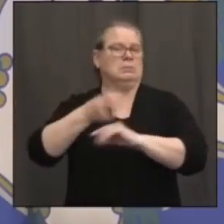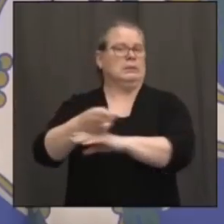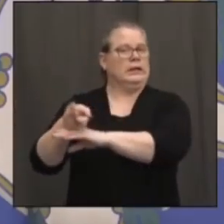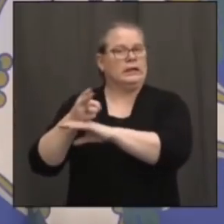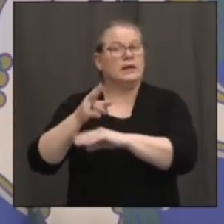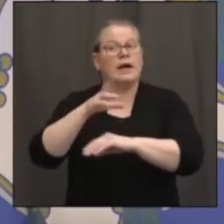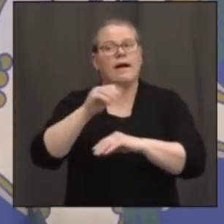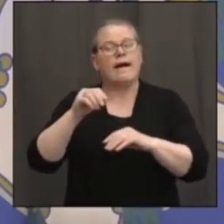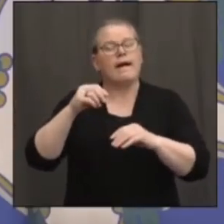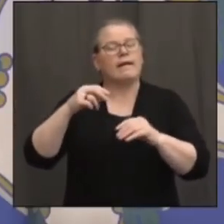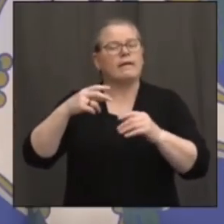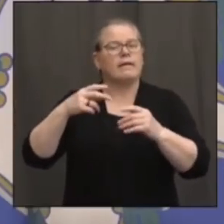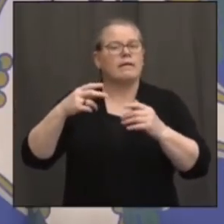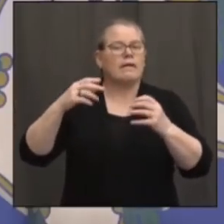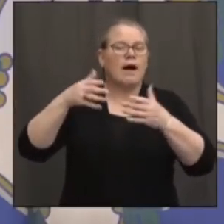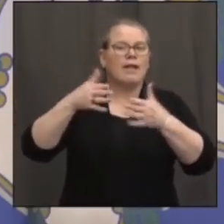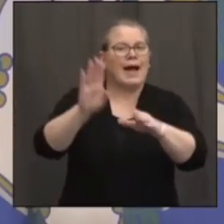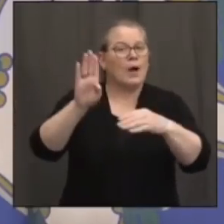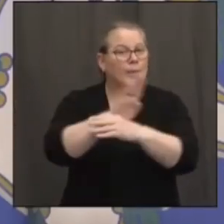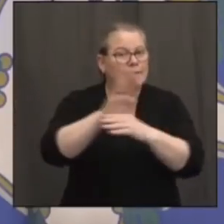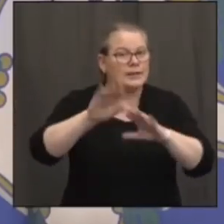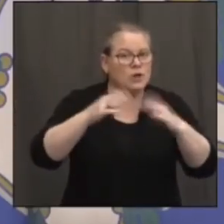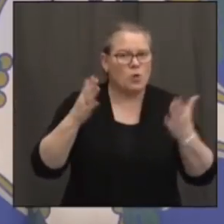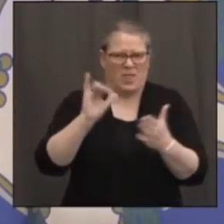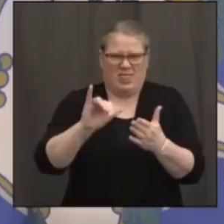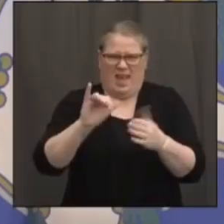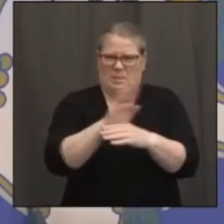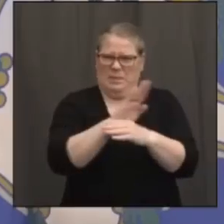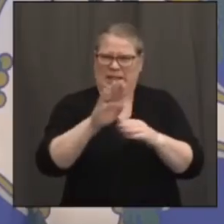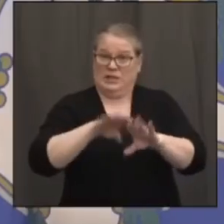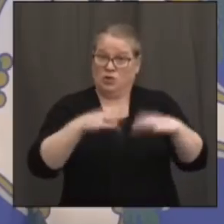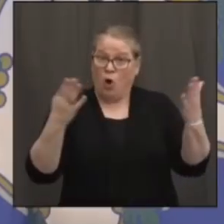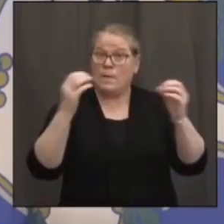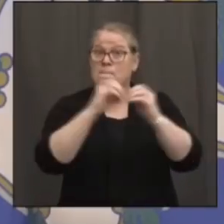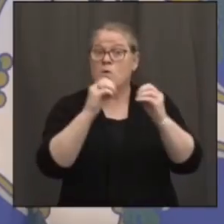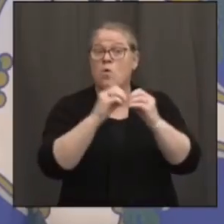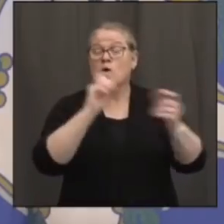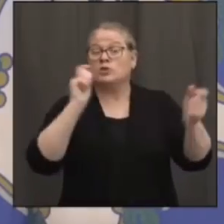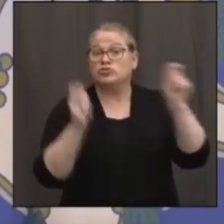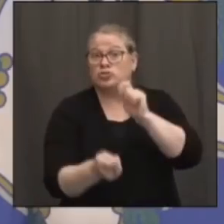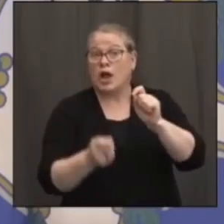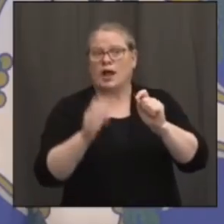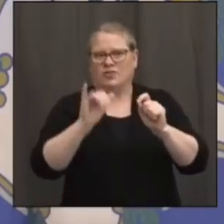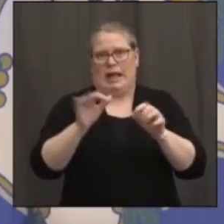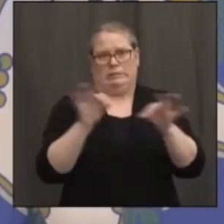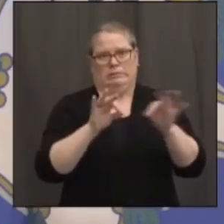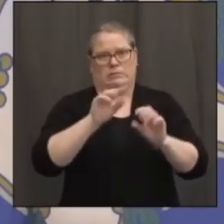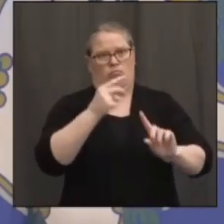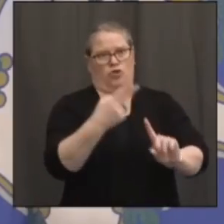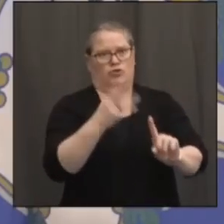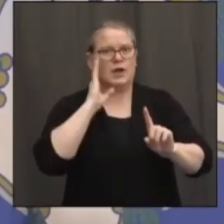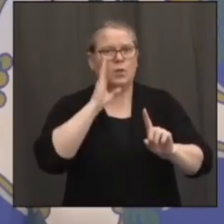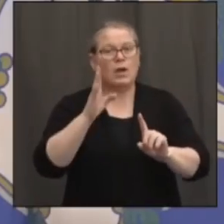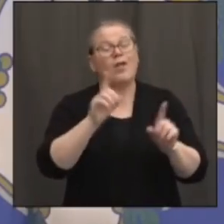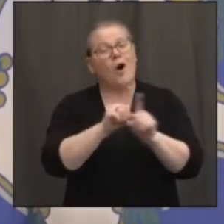means for jobs and what that means for getting this pandemic behind us.